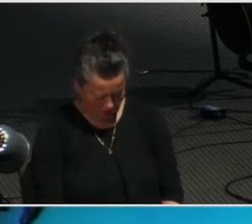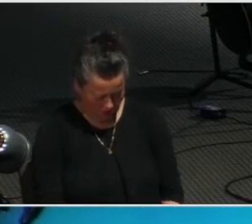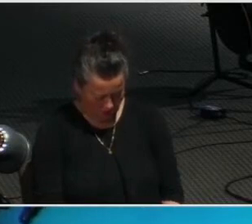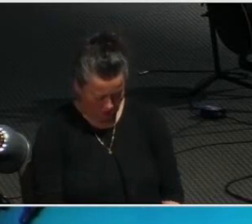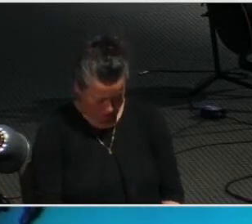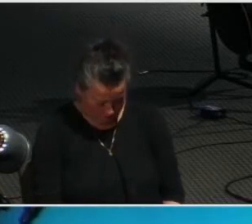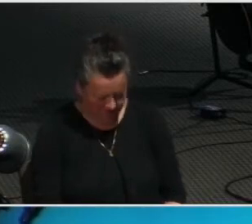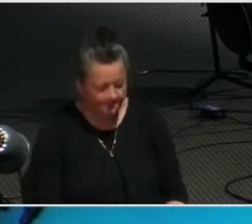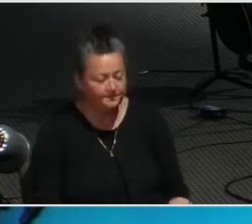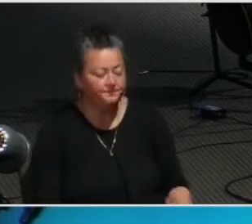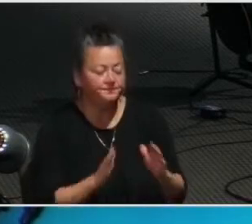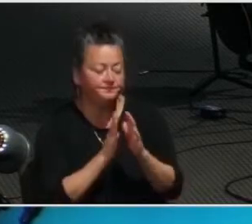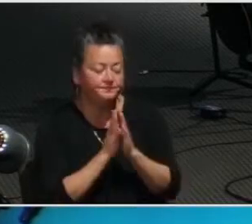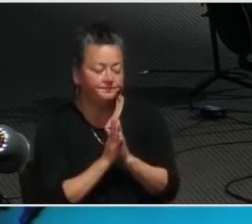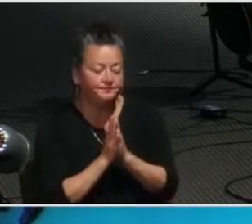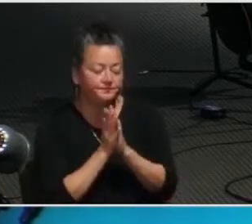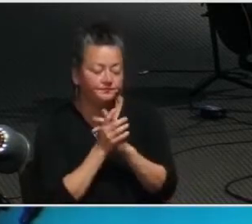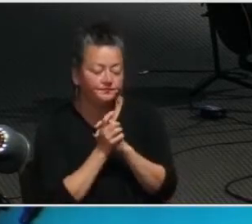Lord Jesus,